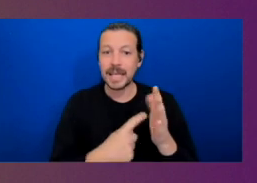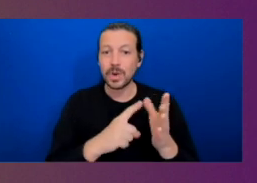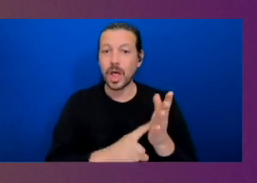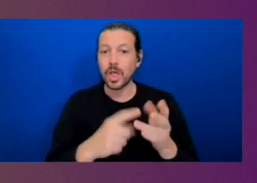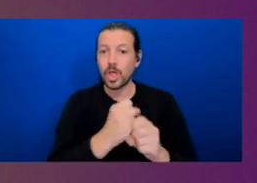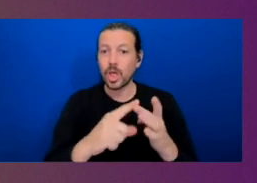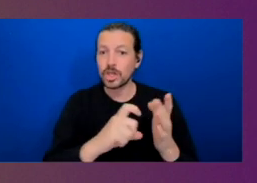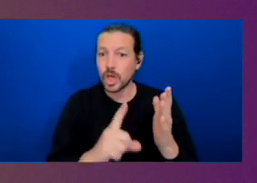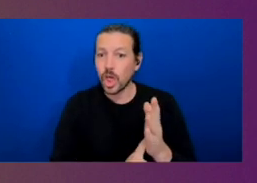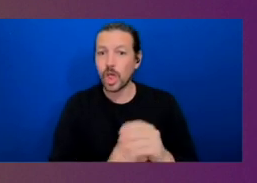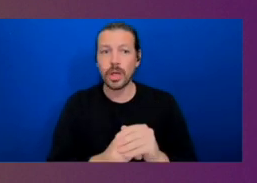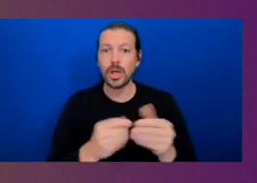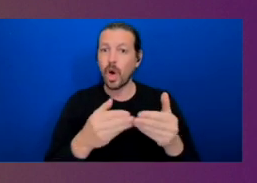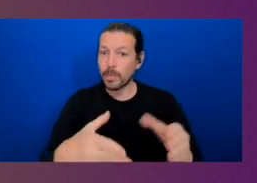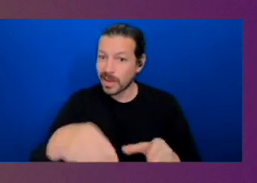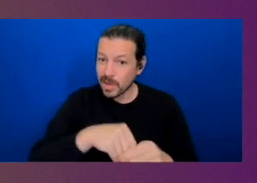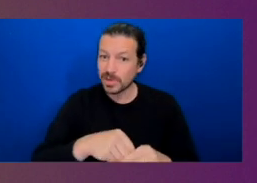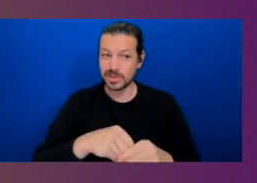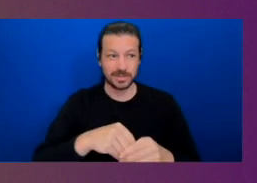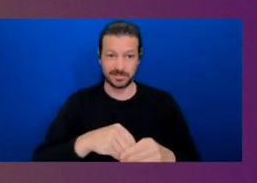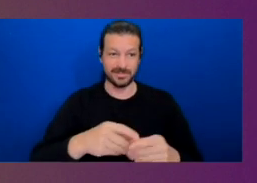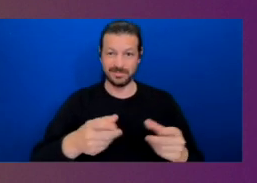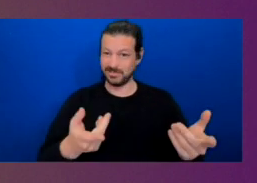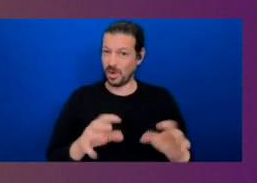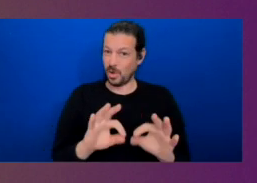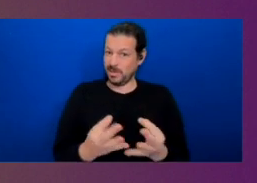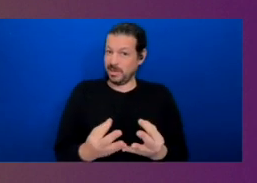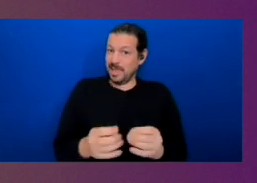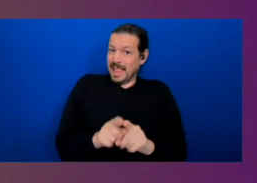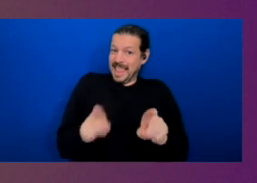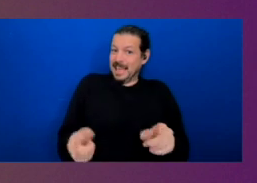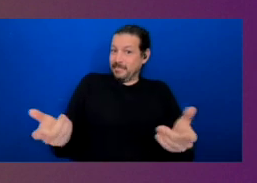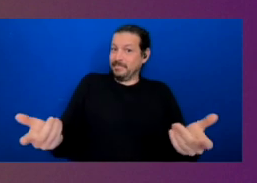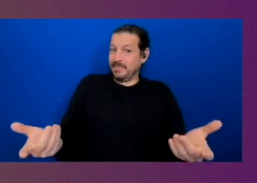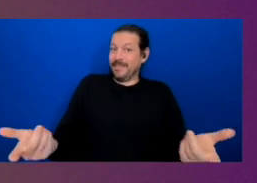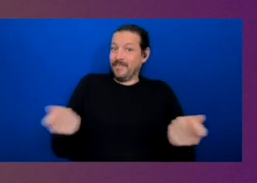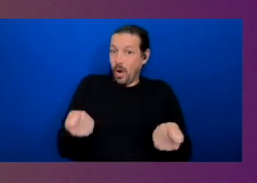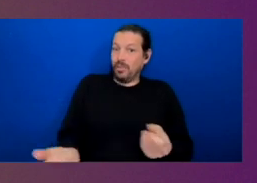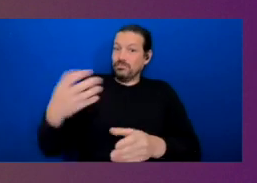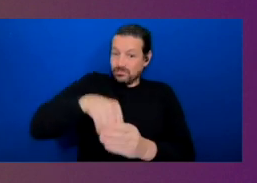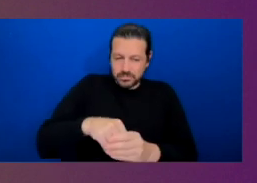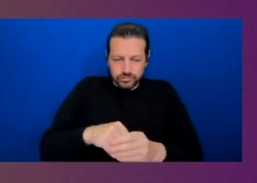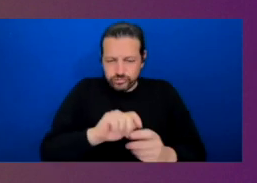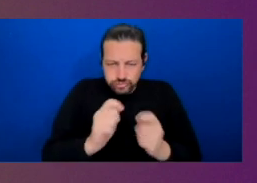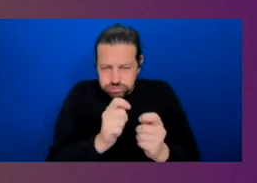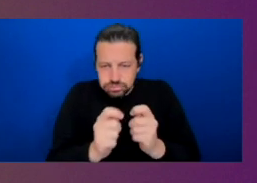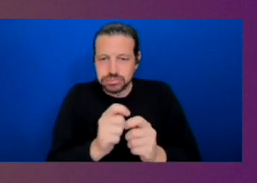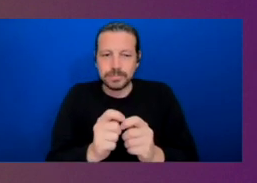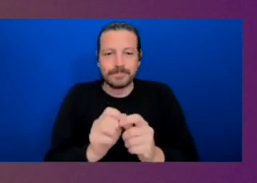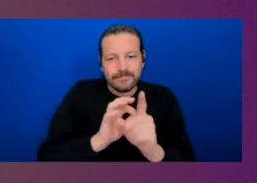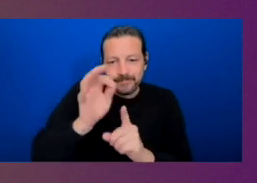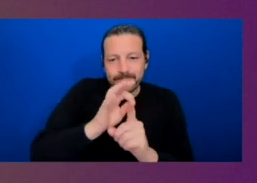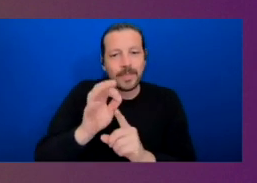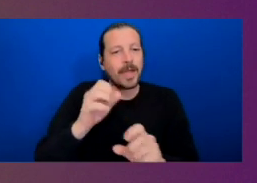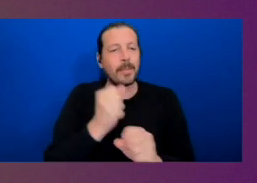bring people in at the beginning, shift that engineering left and do it well, and make these products more